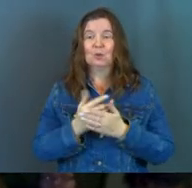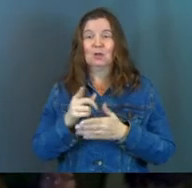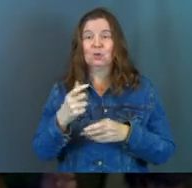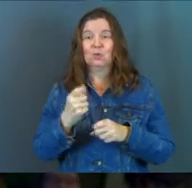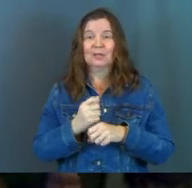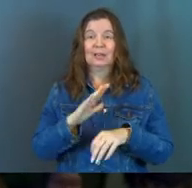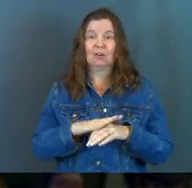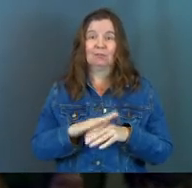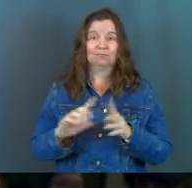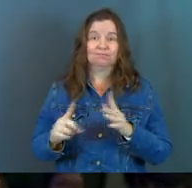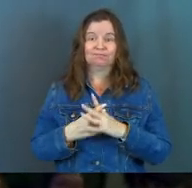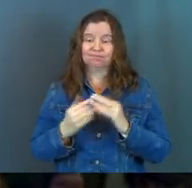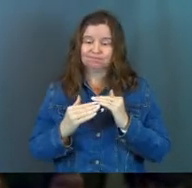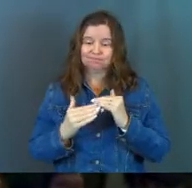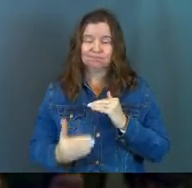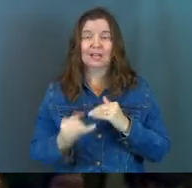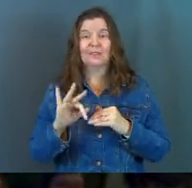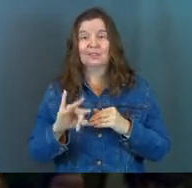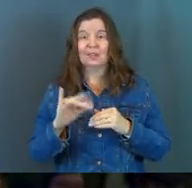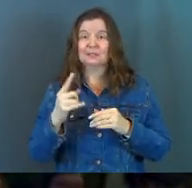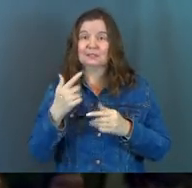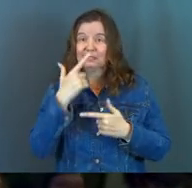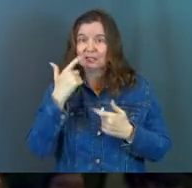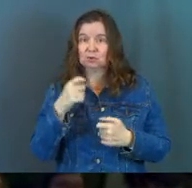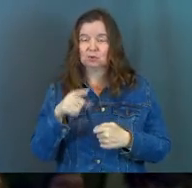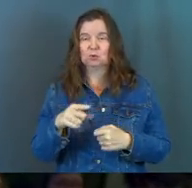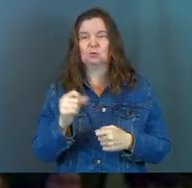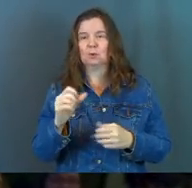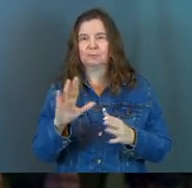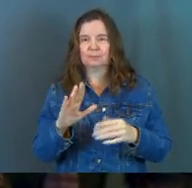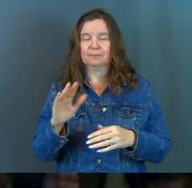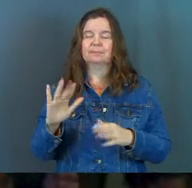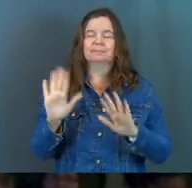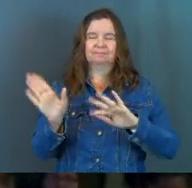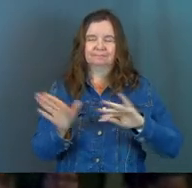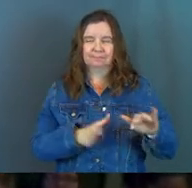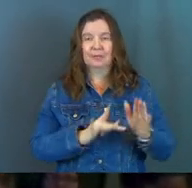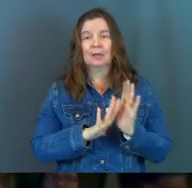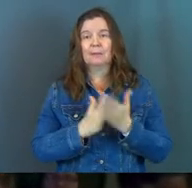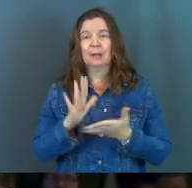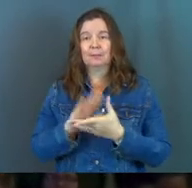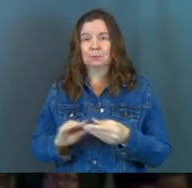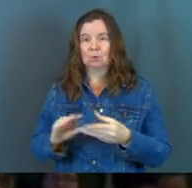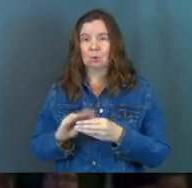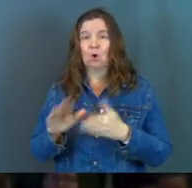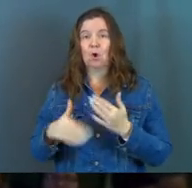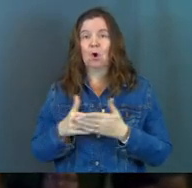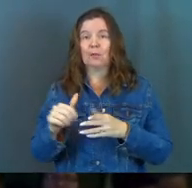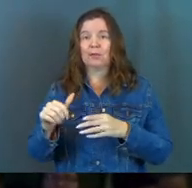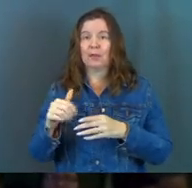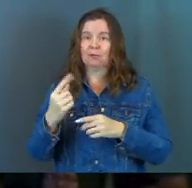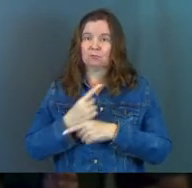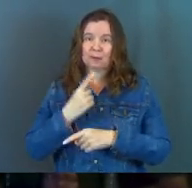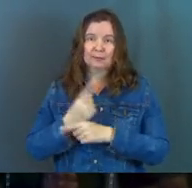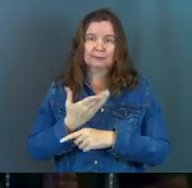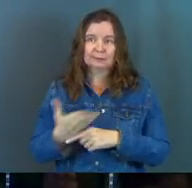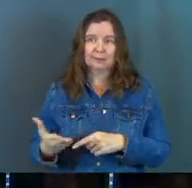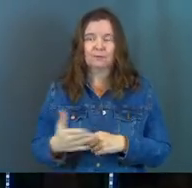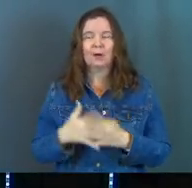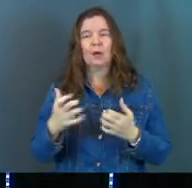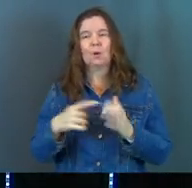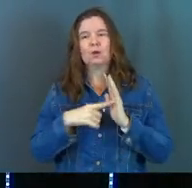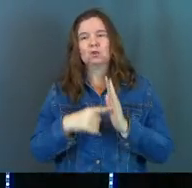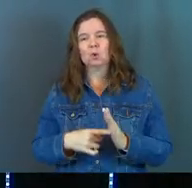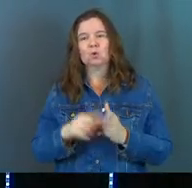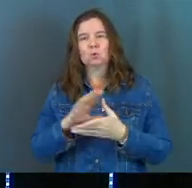And you can get in on the ground floor of that if that's at all interest to you. So, okay, Bible story. All that practical stuff. I